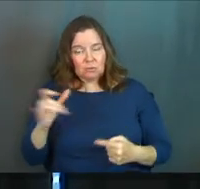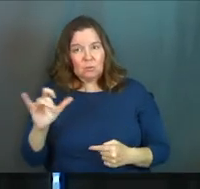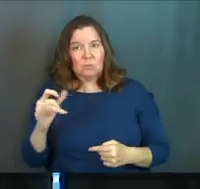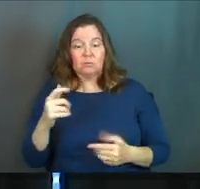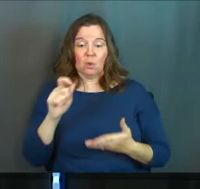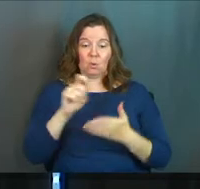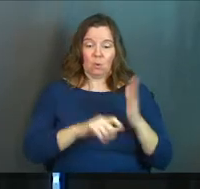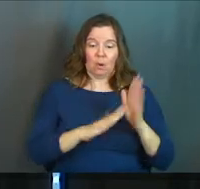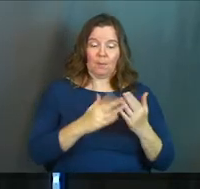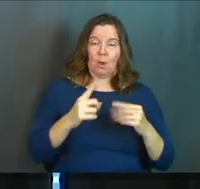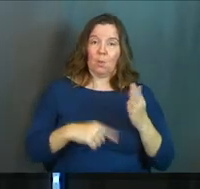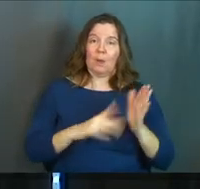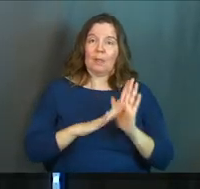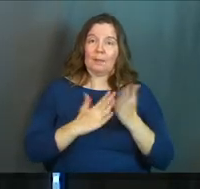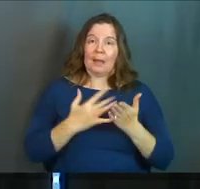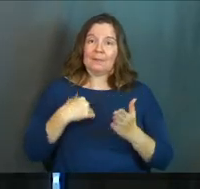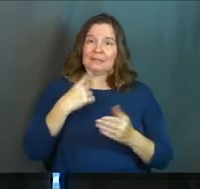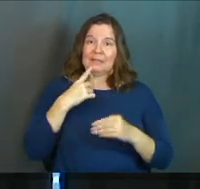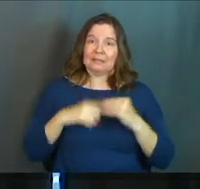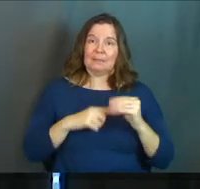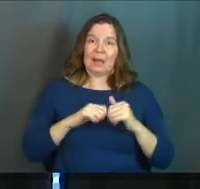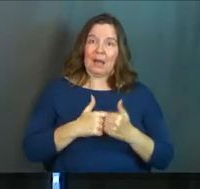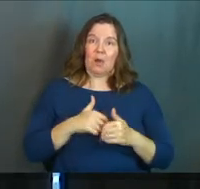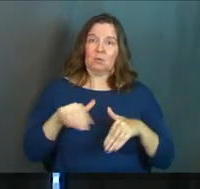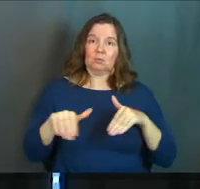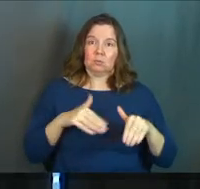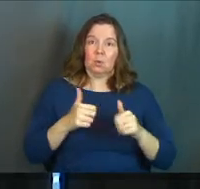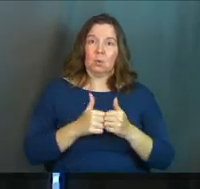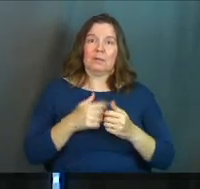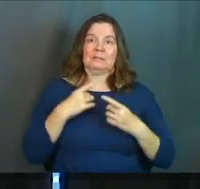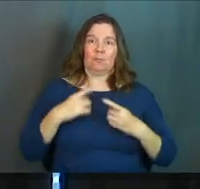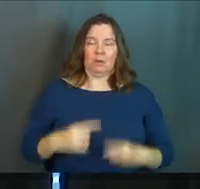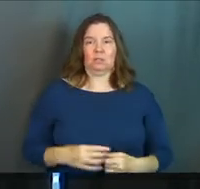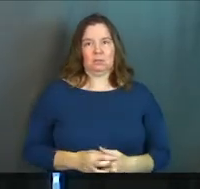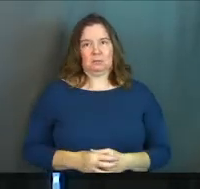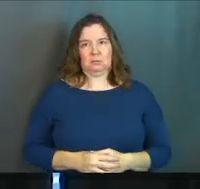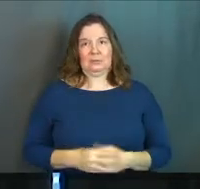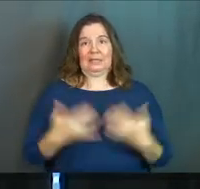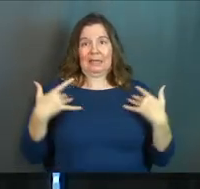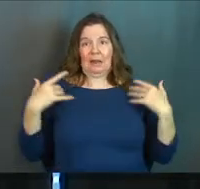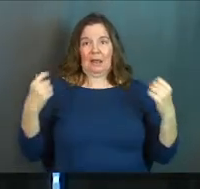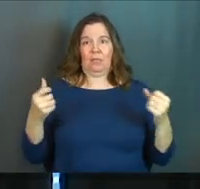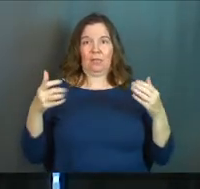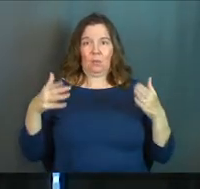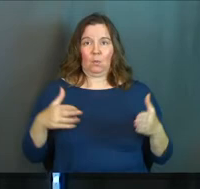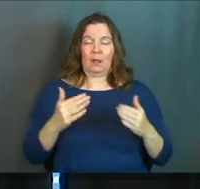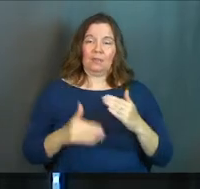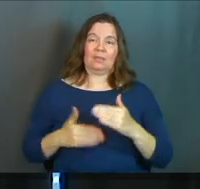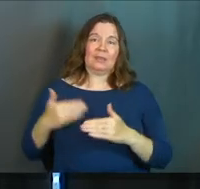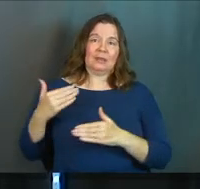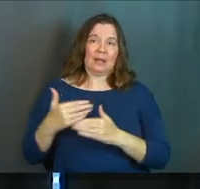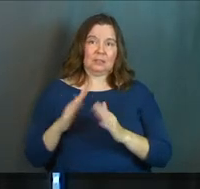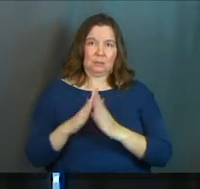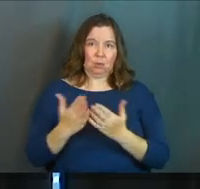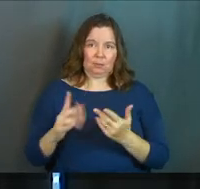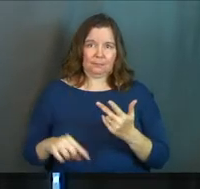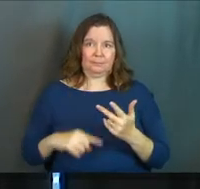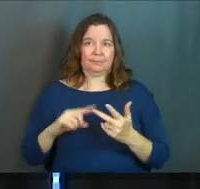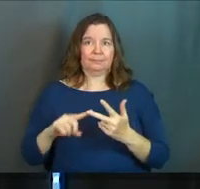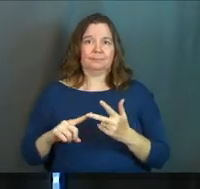about what the Bible says about how to walk with depression in a healthy way. The next set of books,